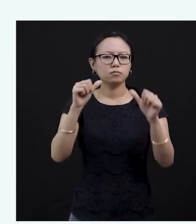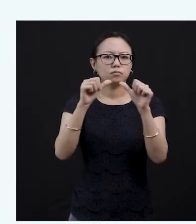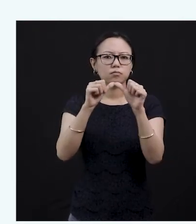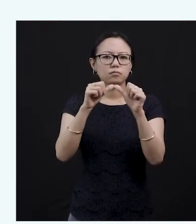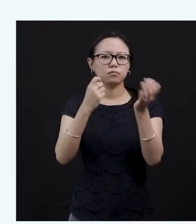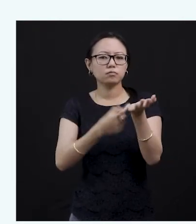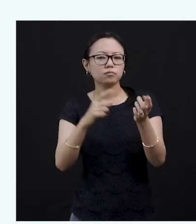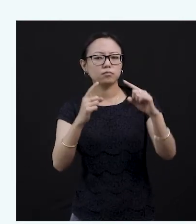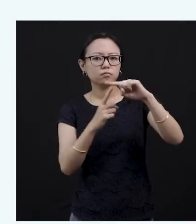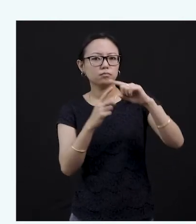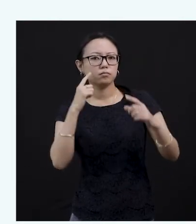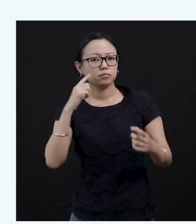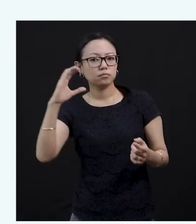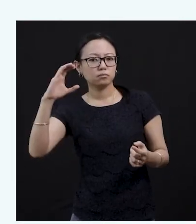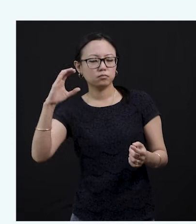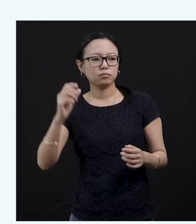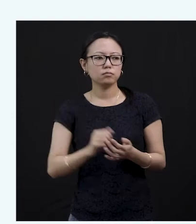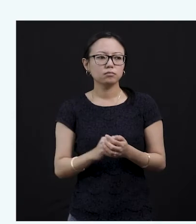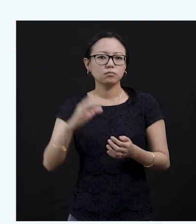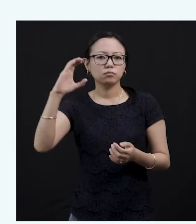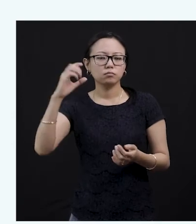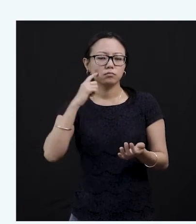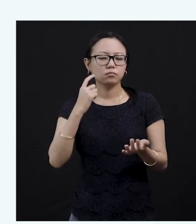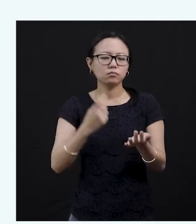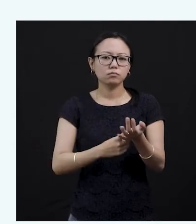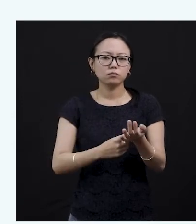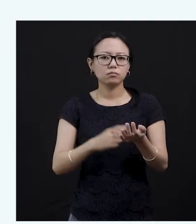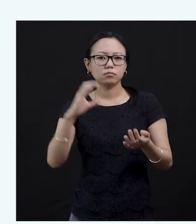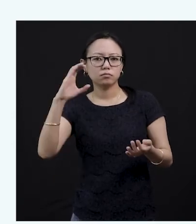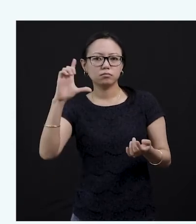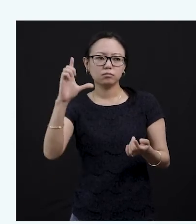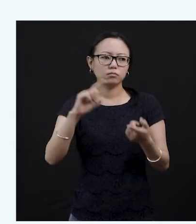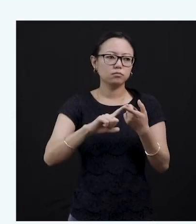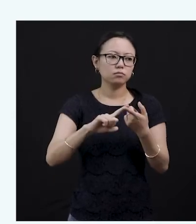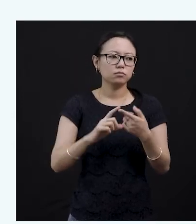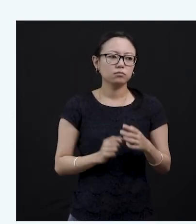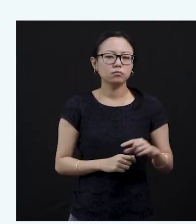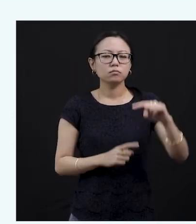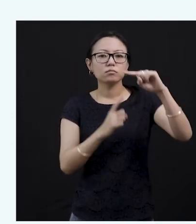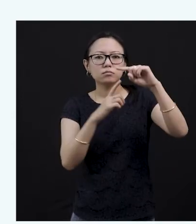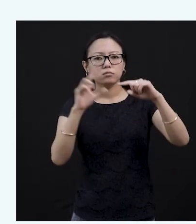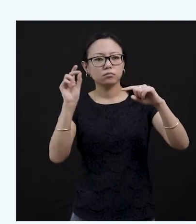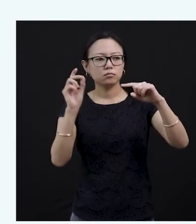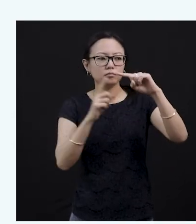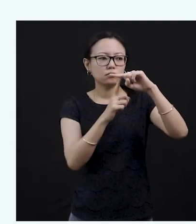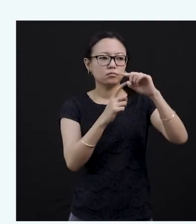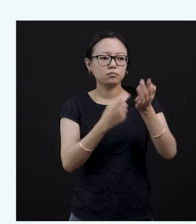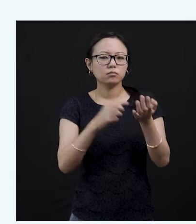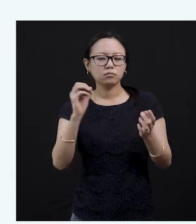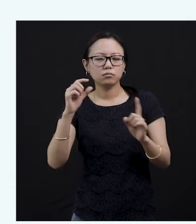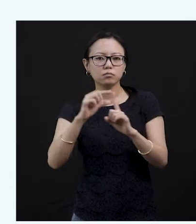Arctic Circle, second, Tropic of Cancer, third is the equator.